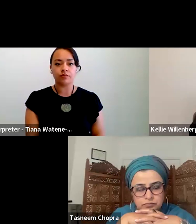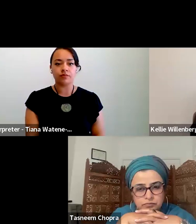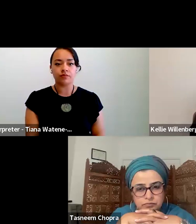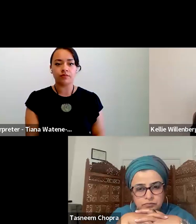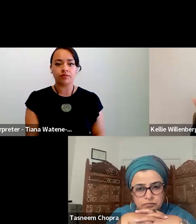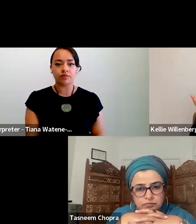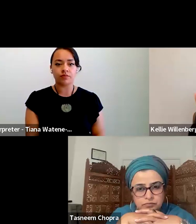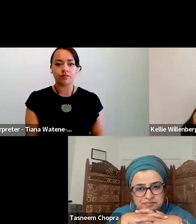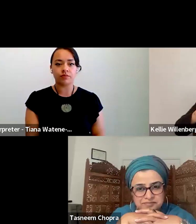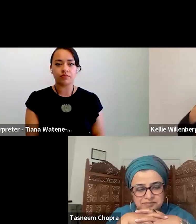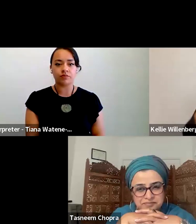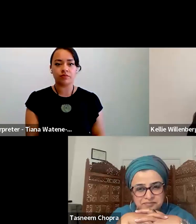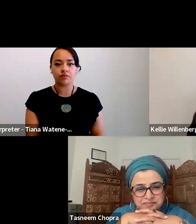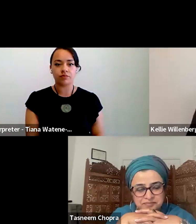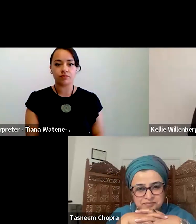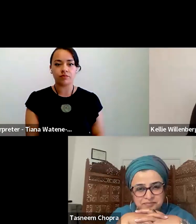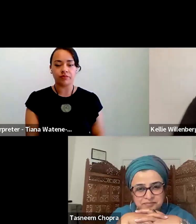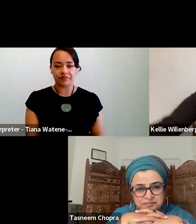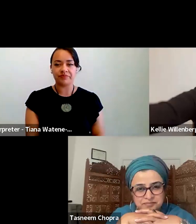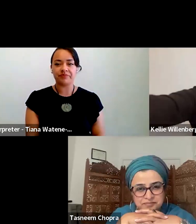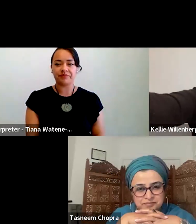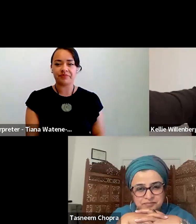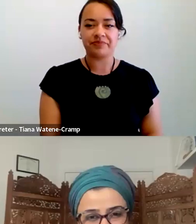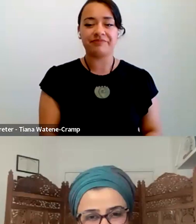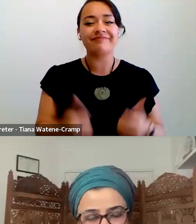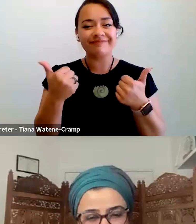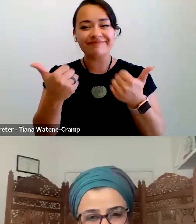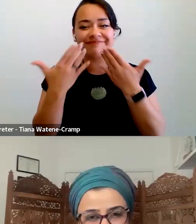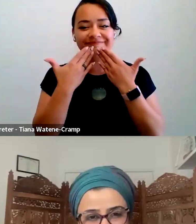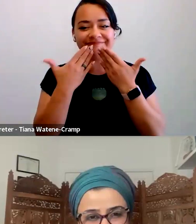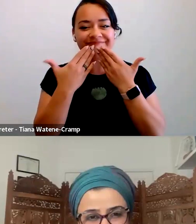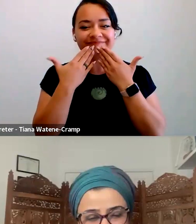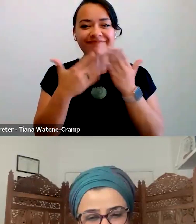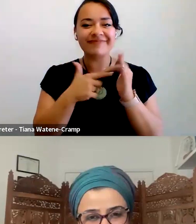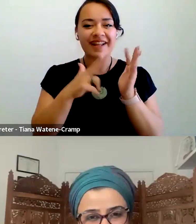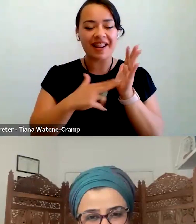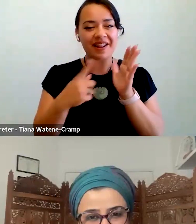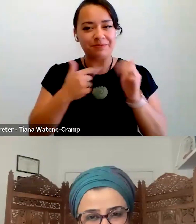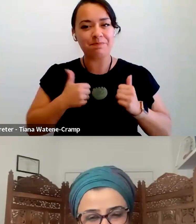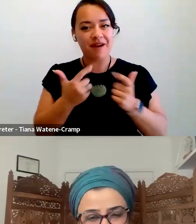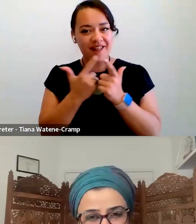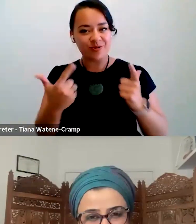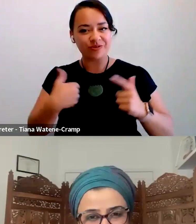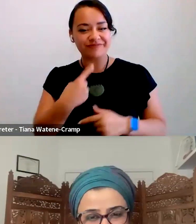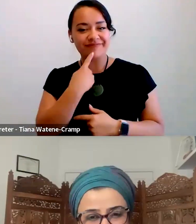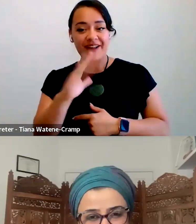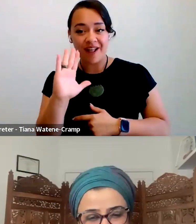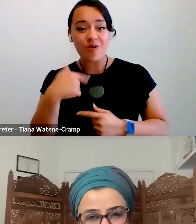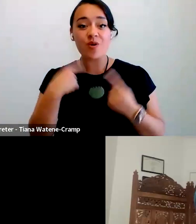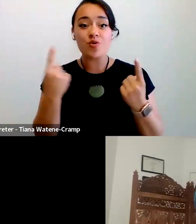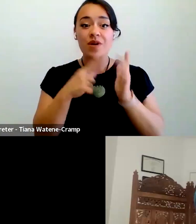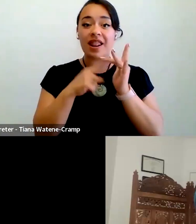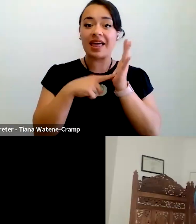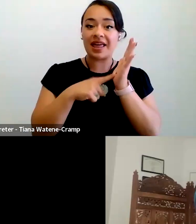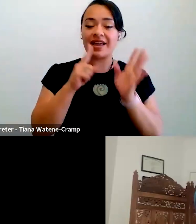welcome, Lily. Thank you so much for joining us. Thank you, Lena. Ginagay, hello. I'm Lily. I'm a